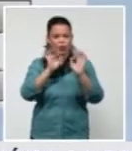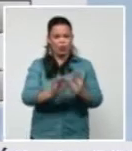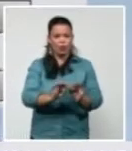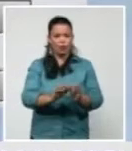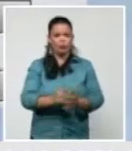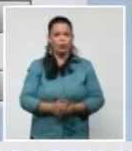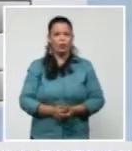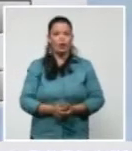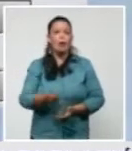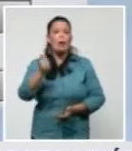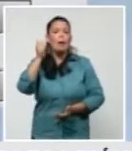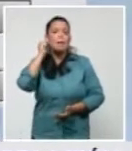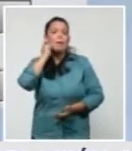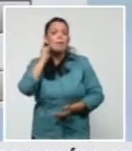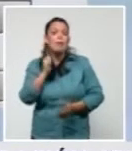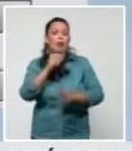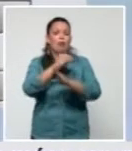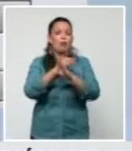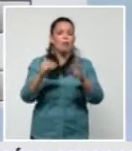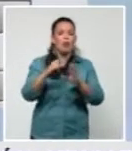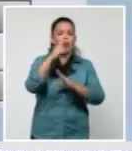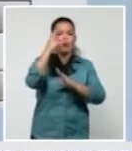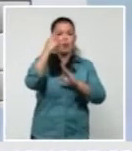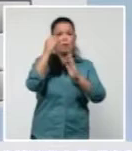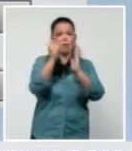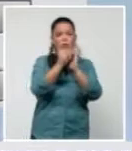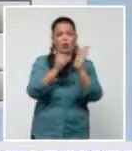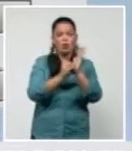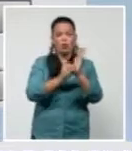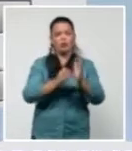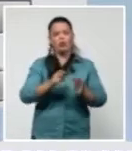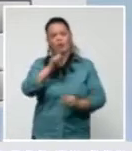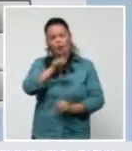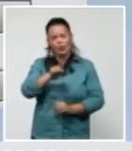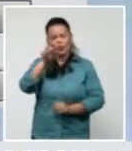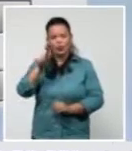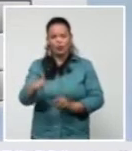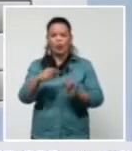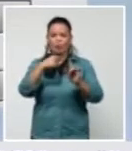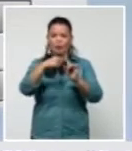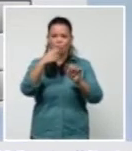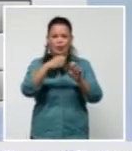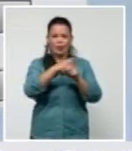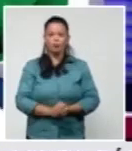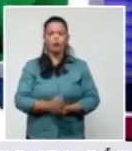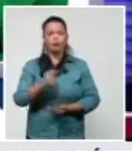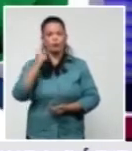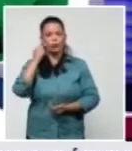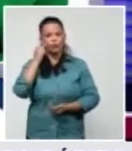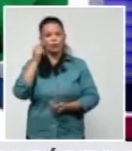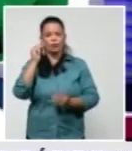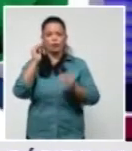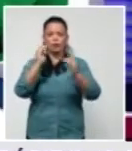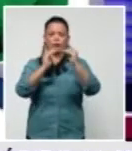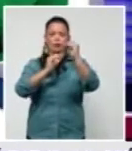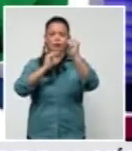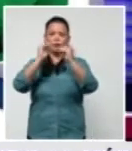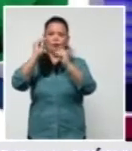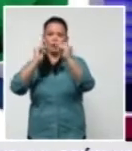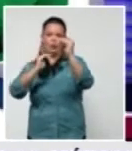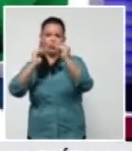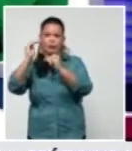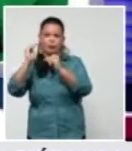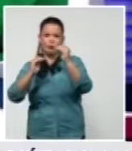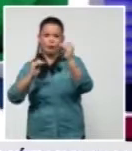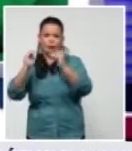1,226,241 COVID-19 fatalities and a mortality rate of 2.54%. The region of the Americas,